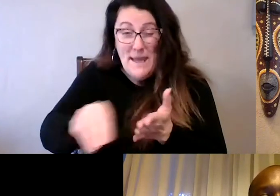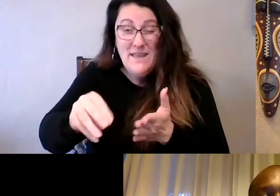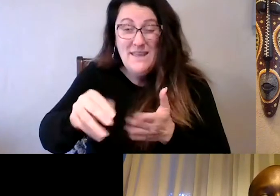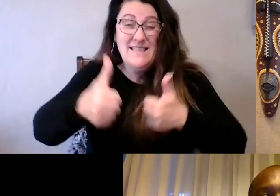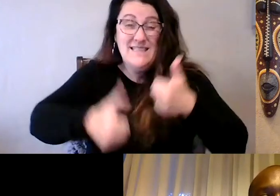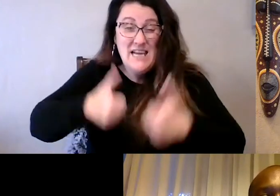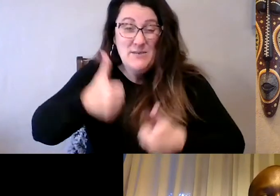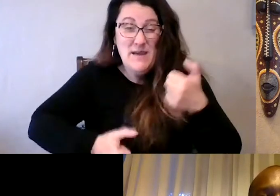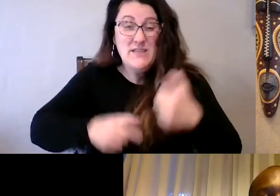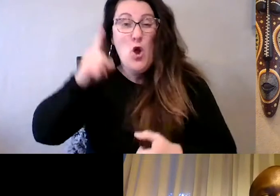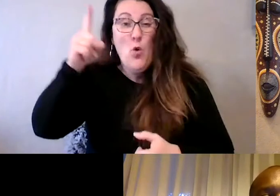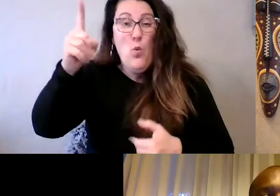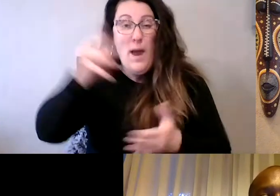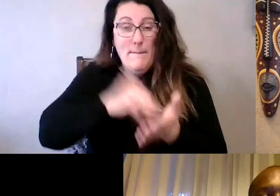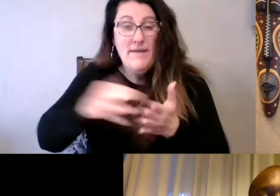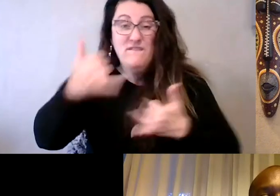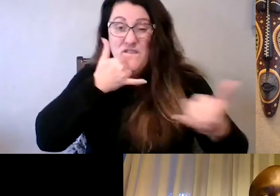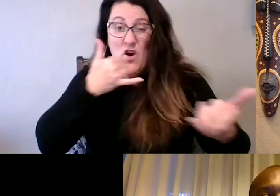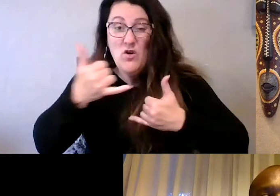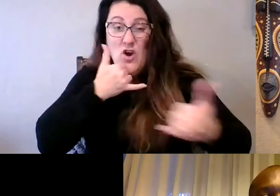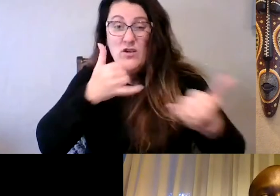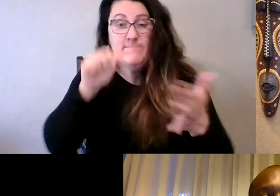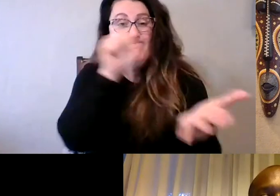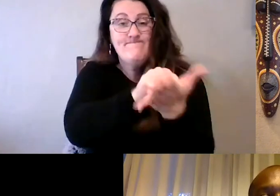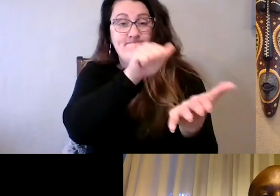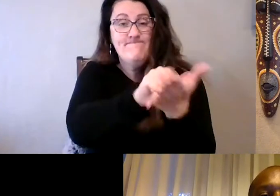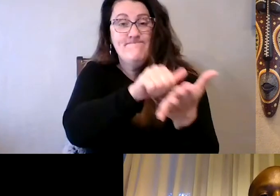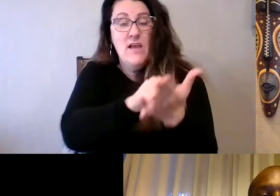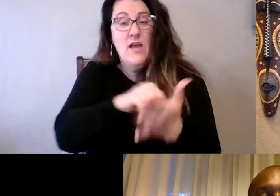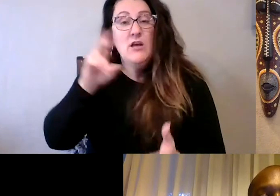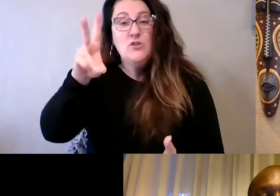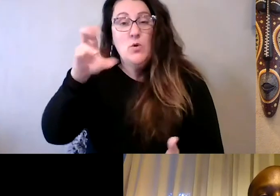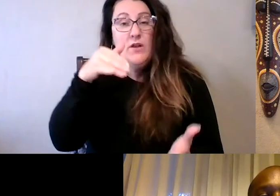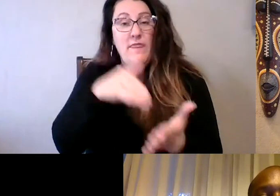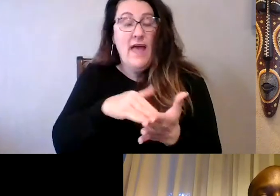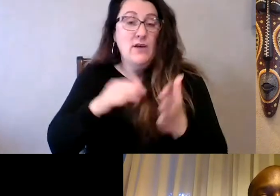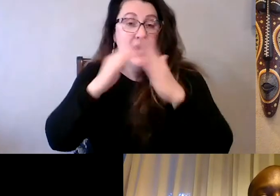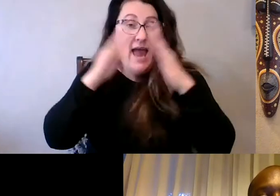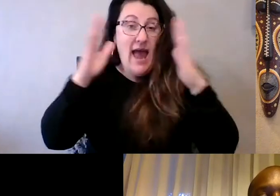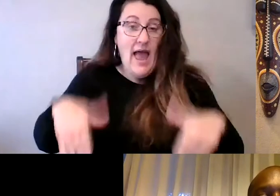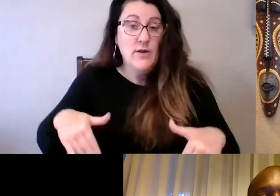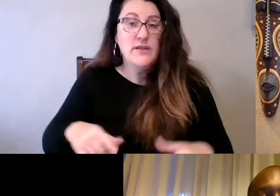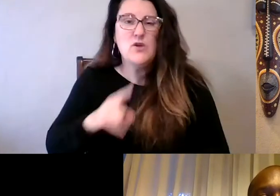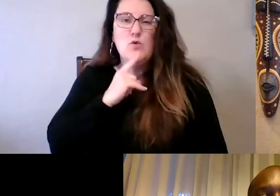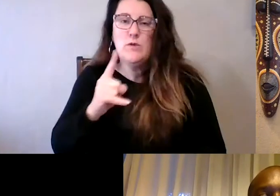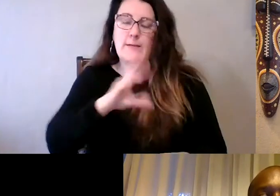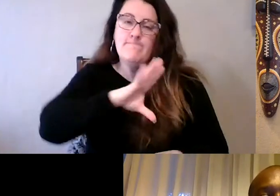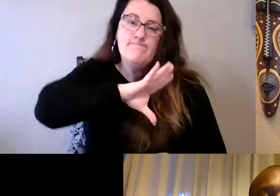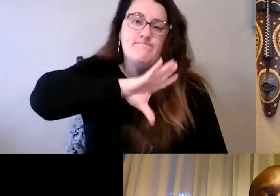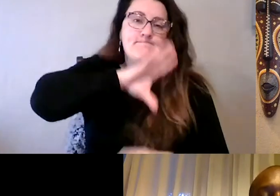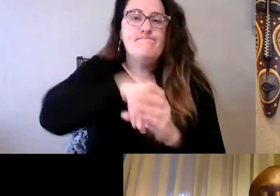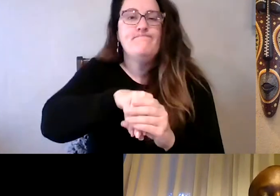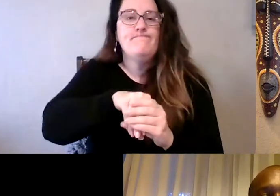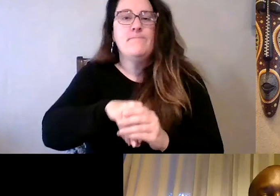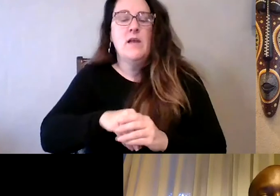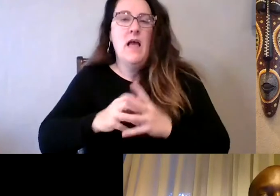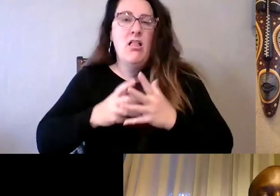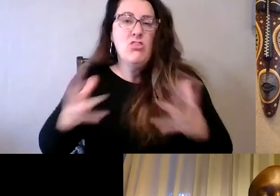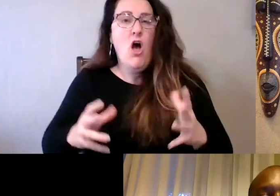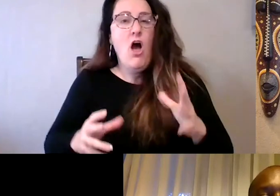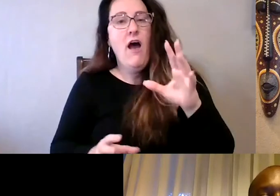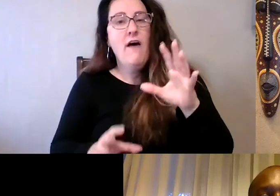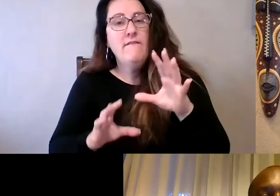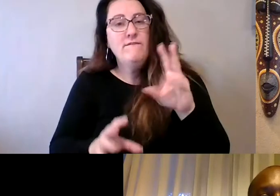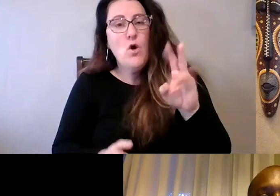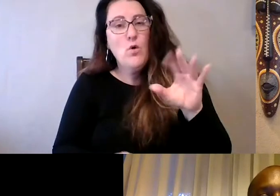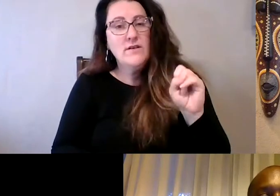1 million phone calls, knocked over 200,000 doors, and really engaged a mass amount of those voters. And they